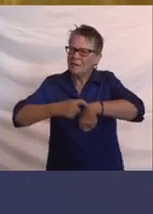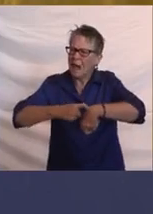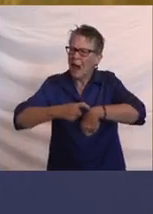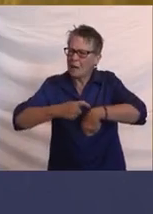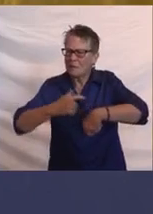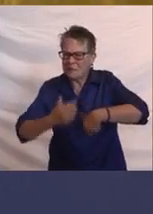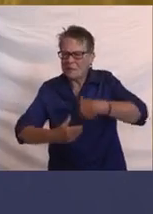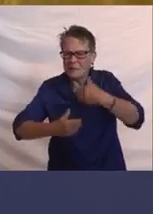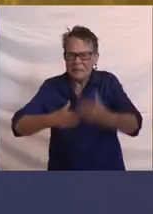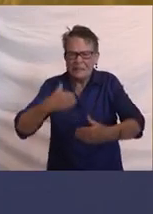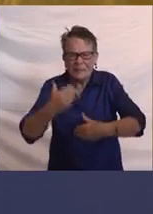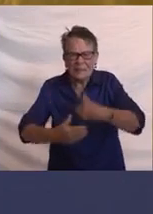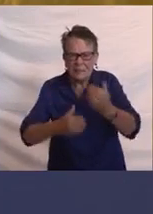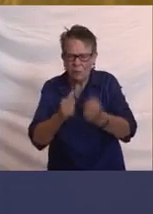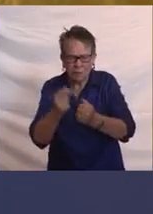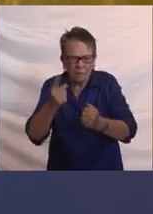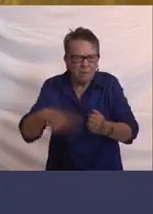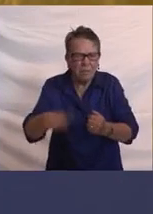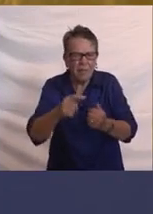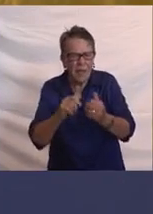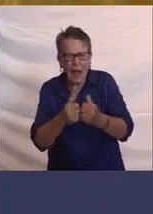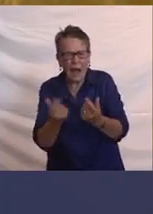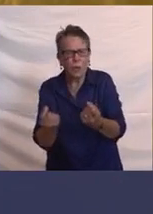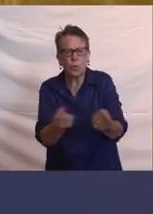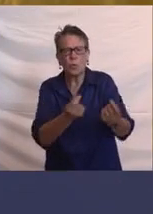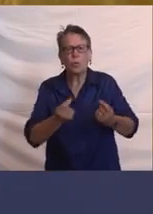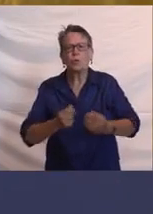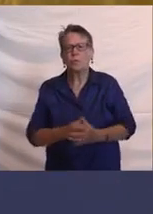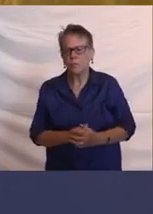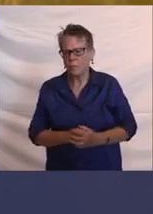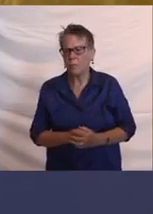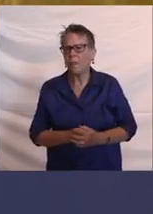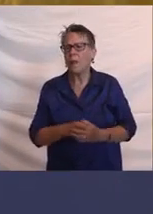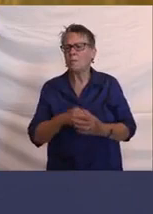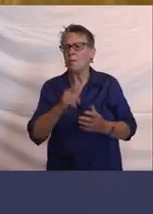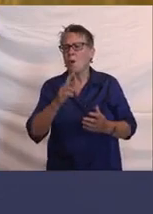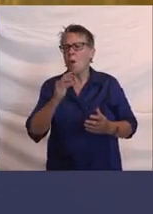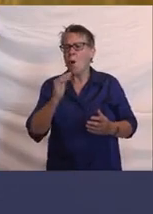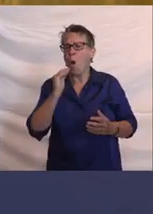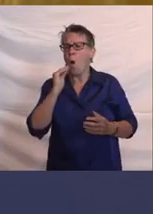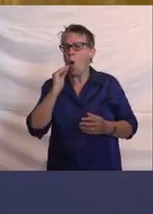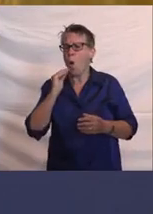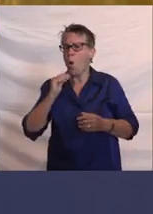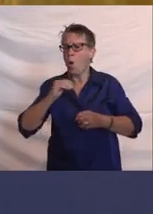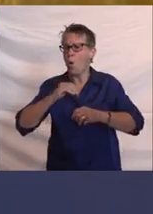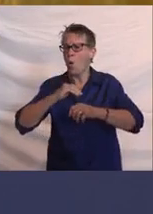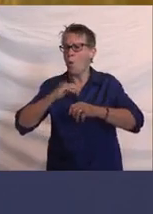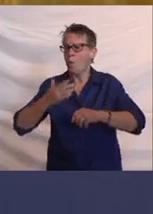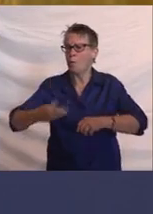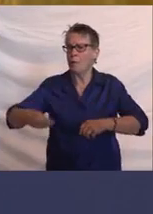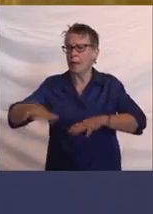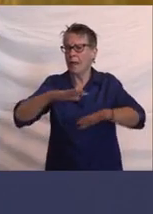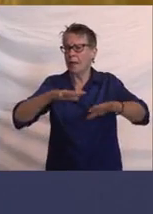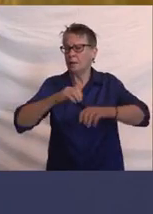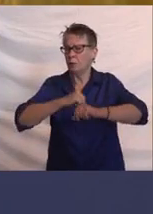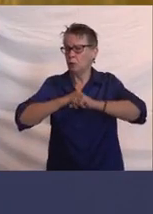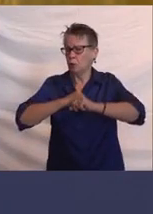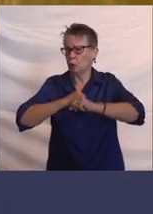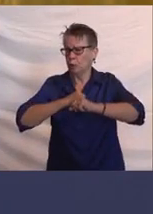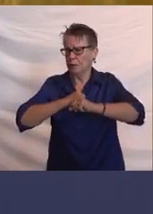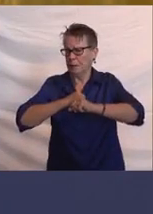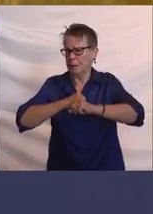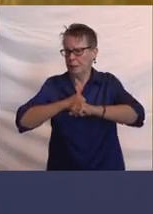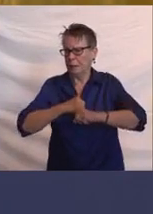arrivals. And Homeland Security, as I think is now public, has pointed to many hundreds who would